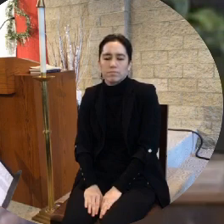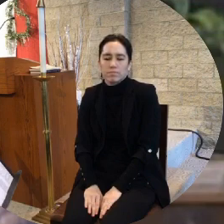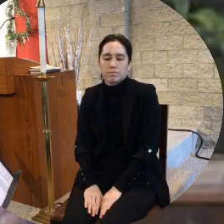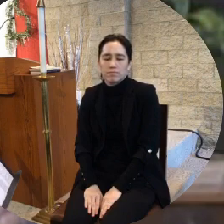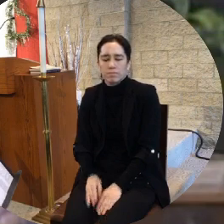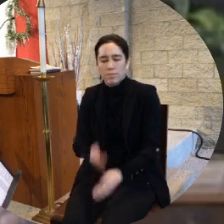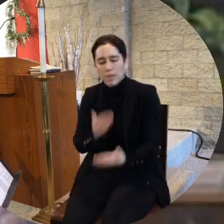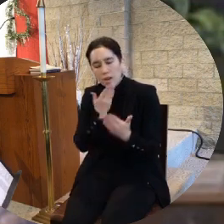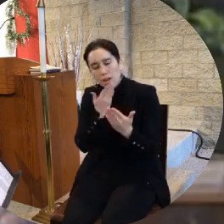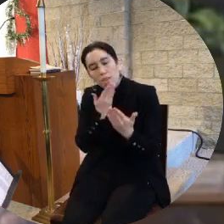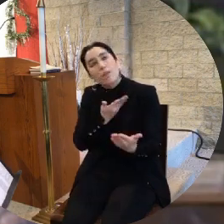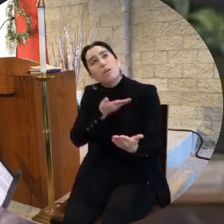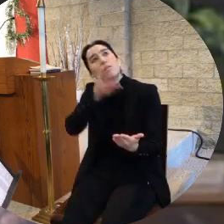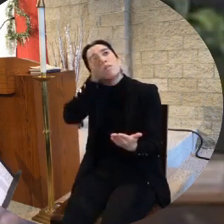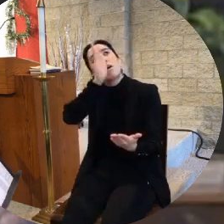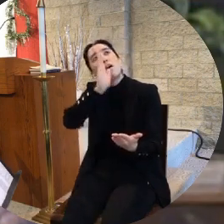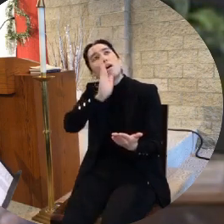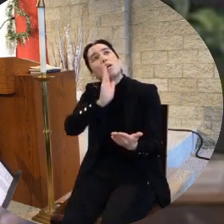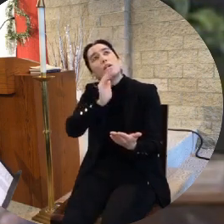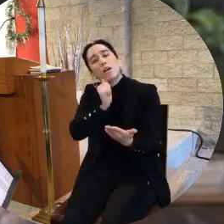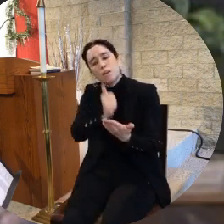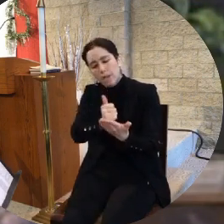Thank you, God. Amen.